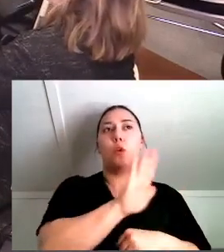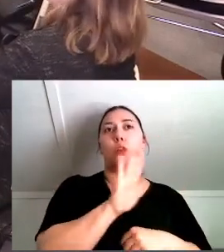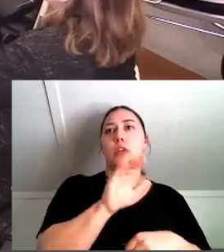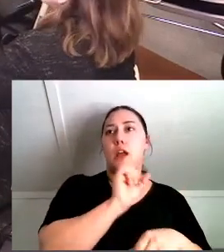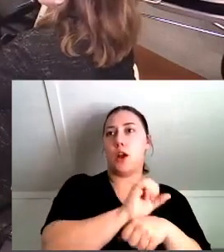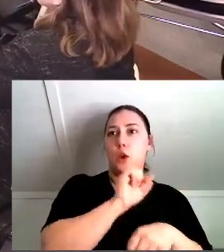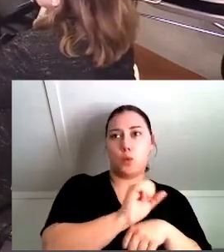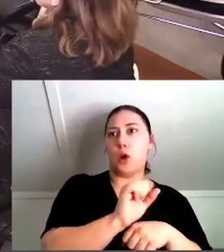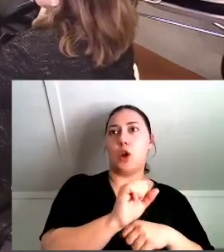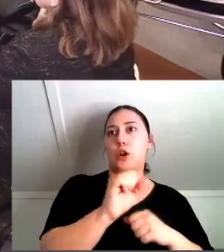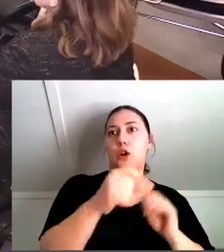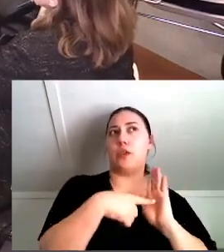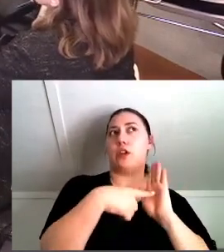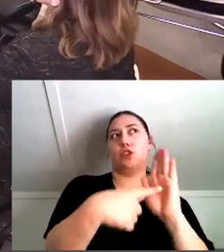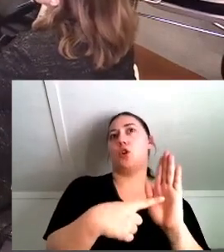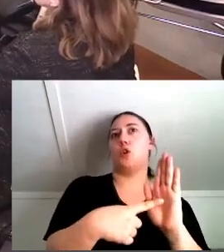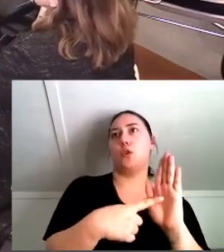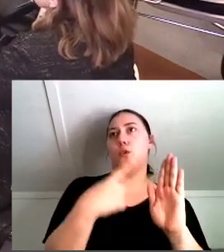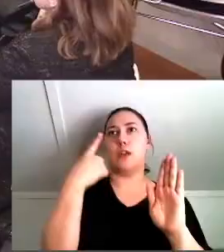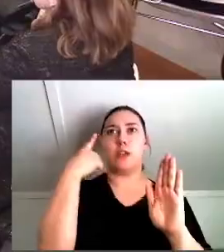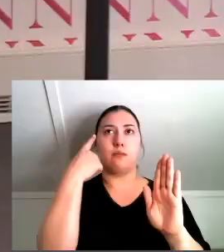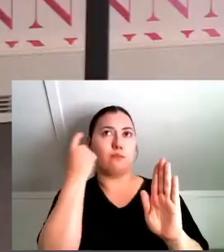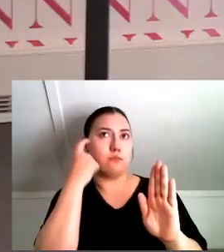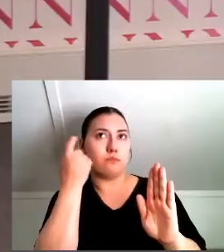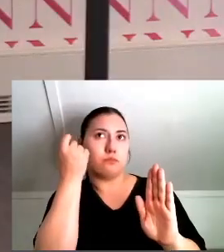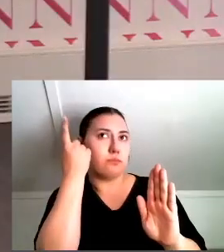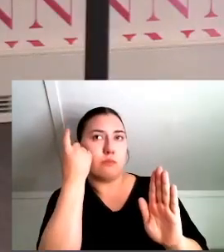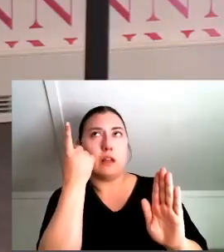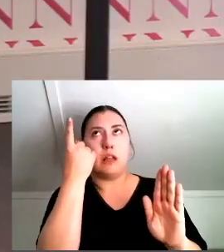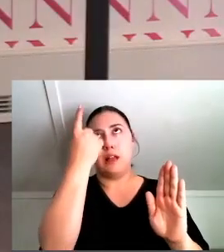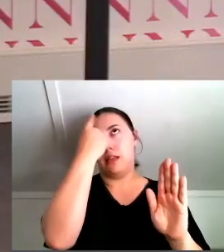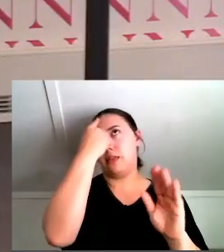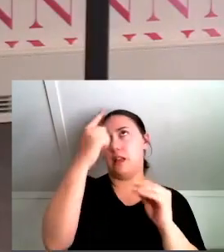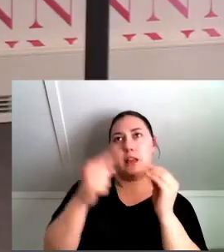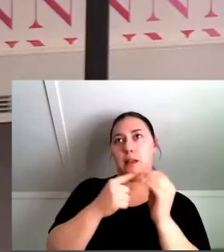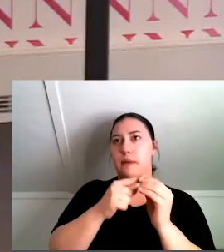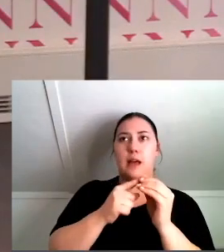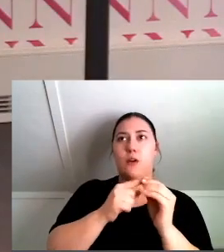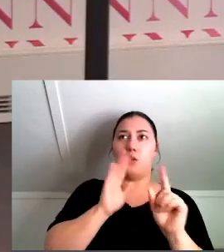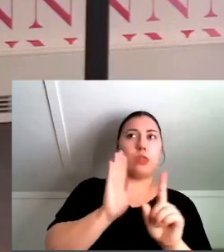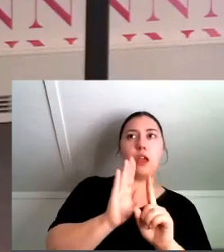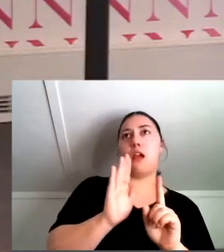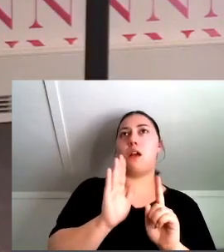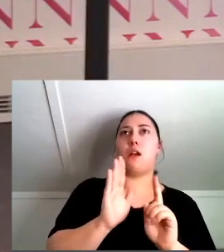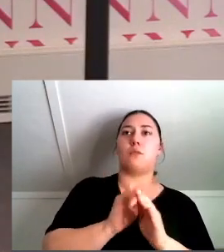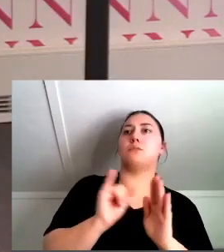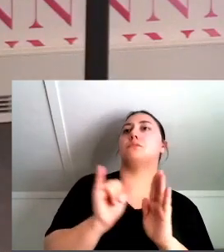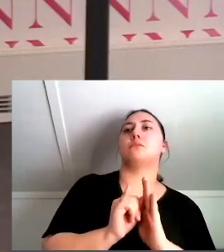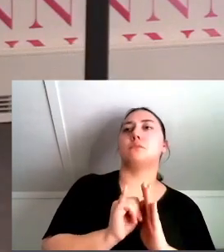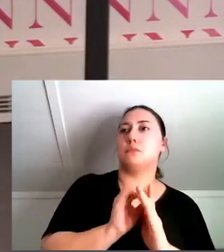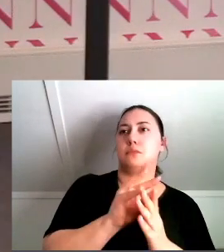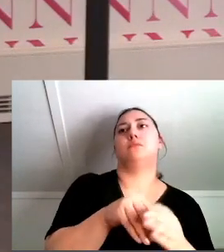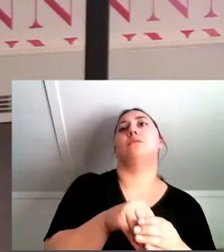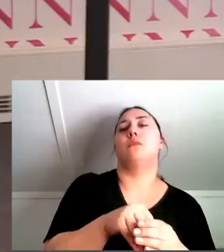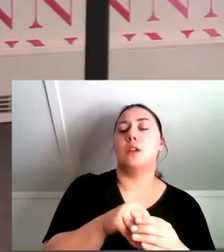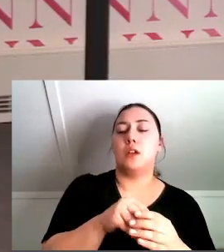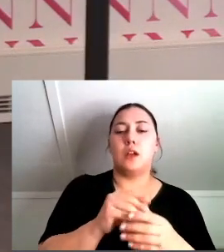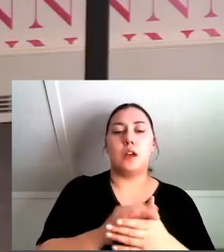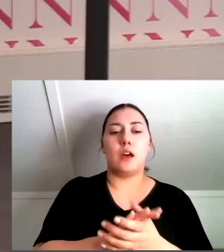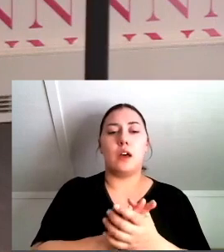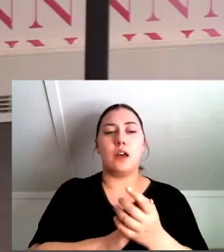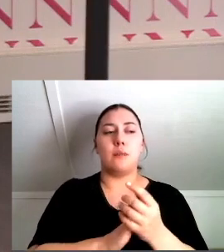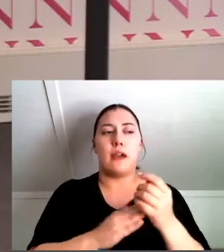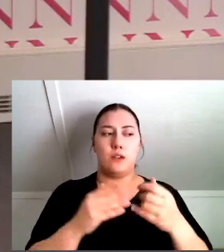were cognitive. You know, they were thinking about it. And because we were doing, you know, really archival